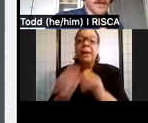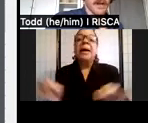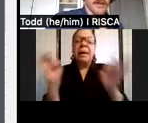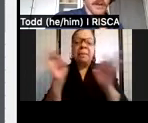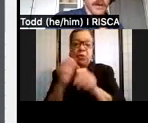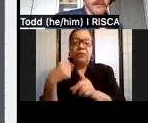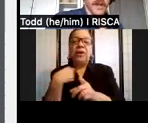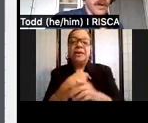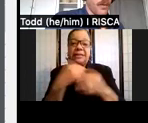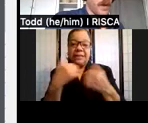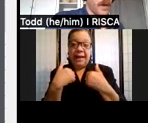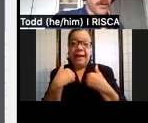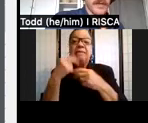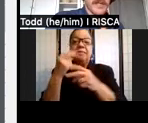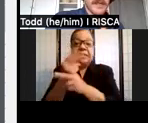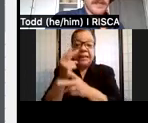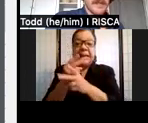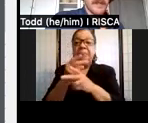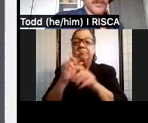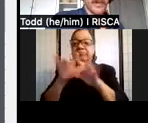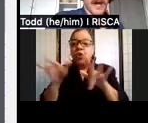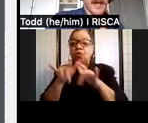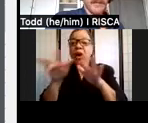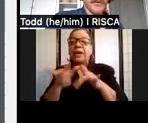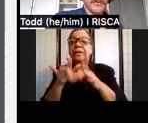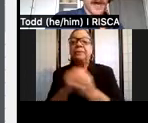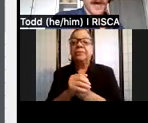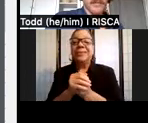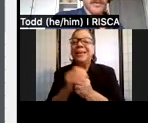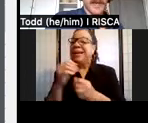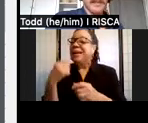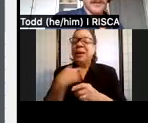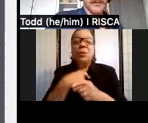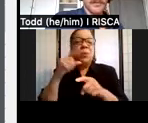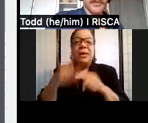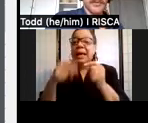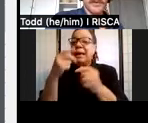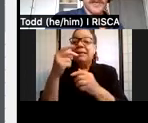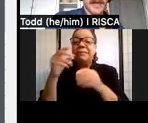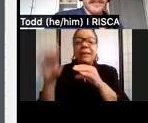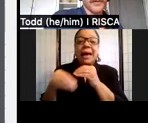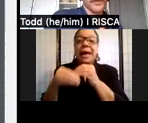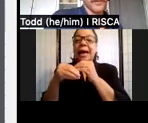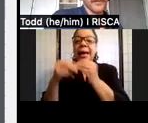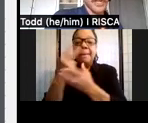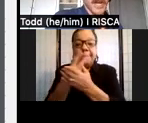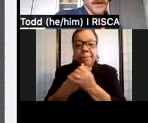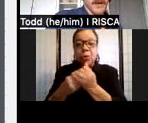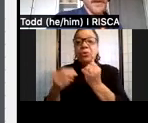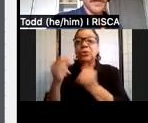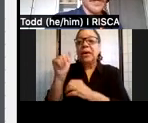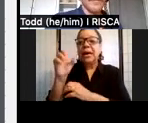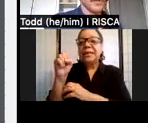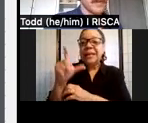the archiving of this call. One little glitch in the system, we're not able to add both ASL interpreters to the ASL interpretation